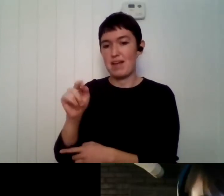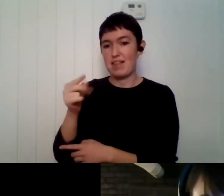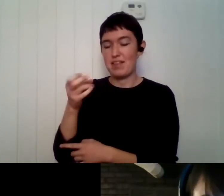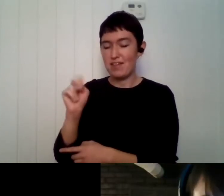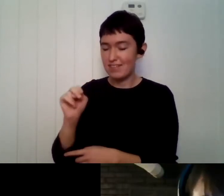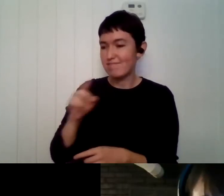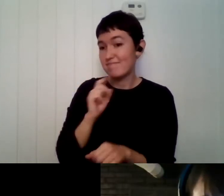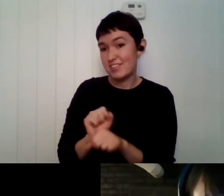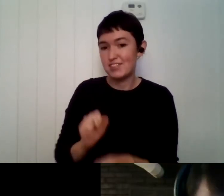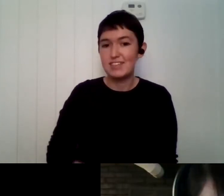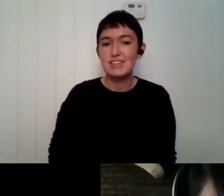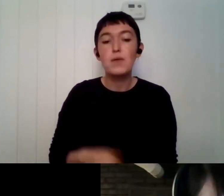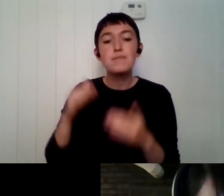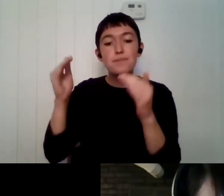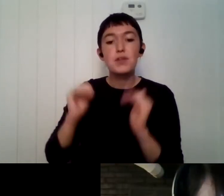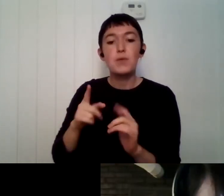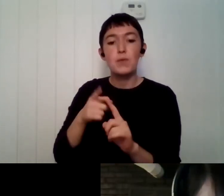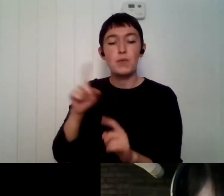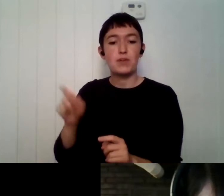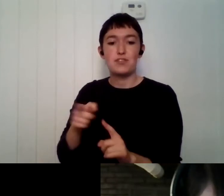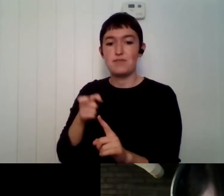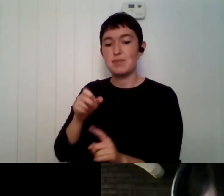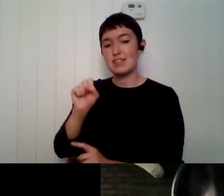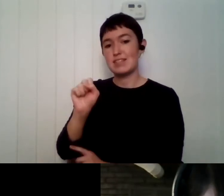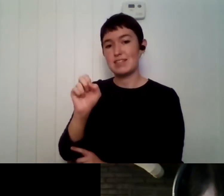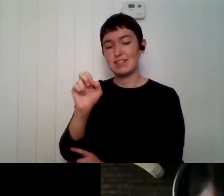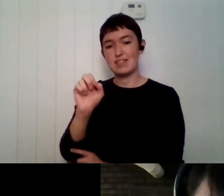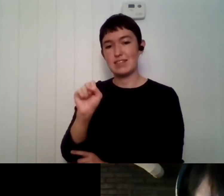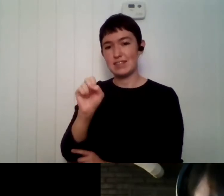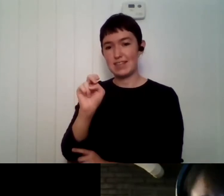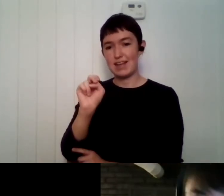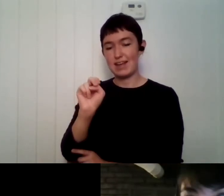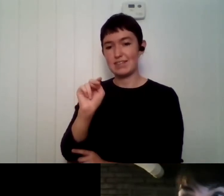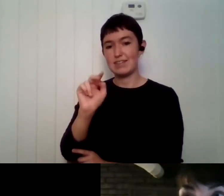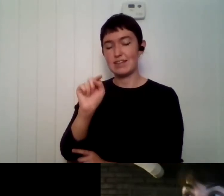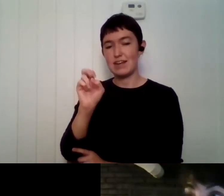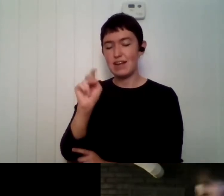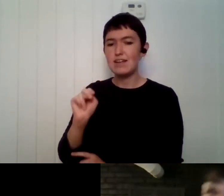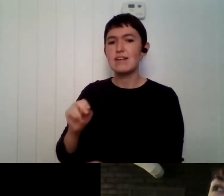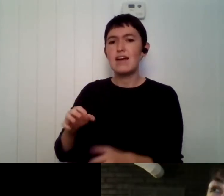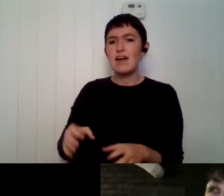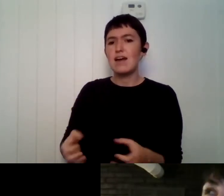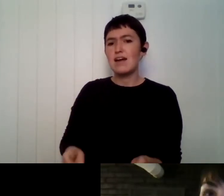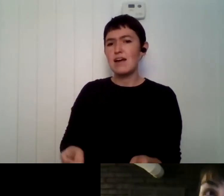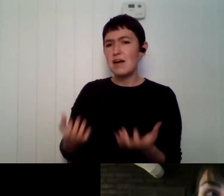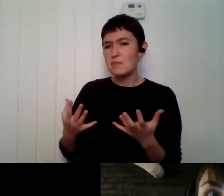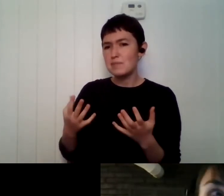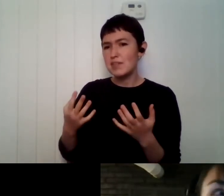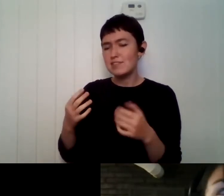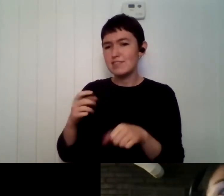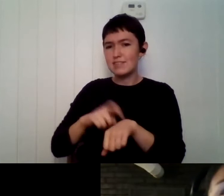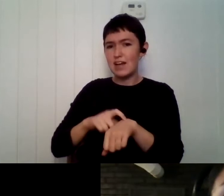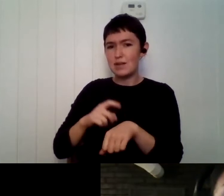What is the minimum length of time it could take to make a drug? Like everything goes great and it's smoothly flowing about what's